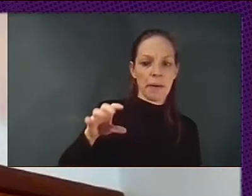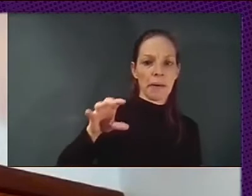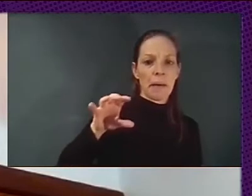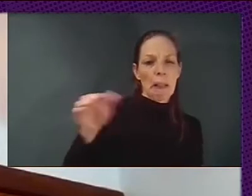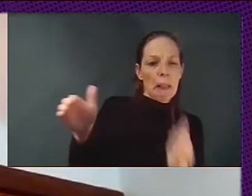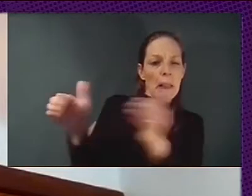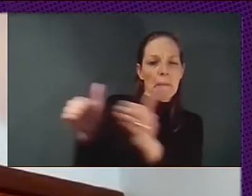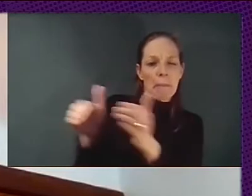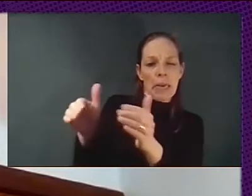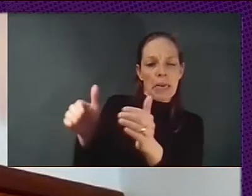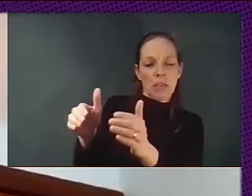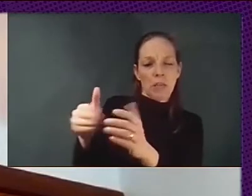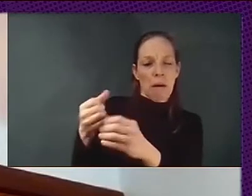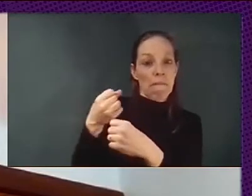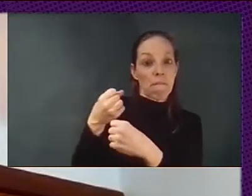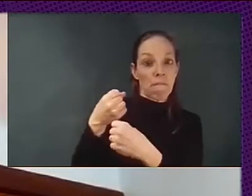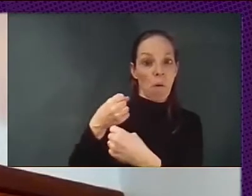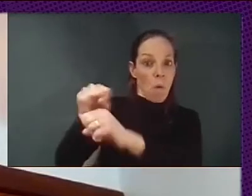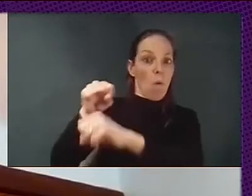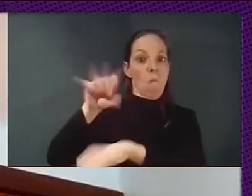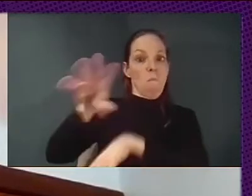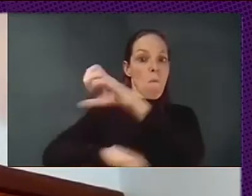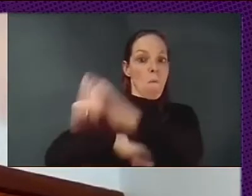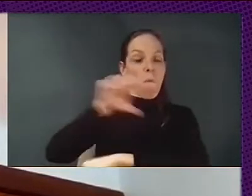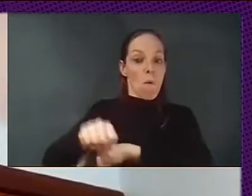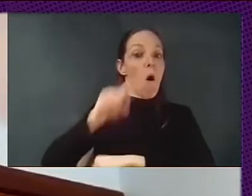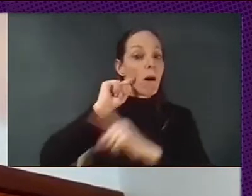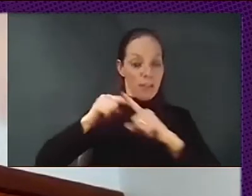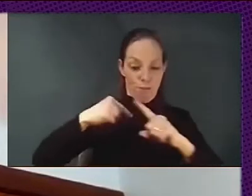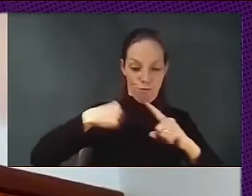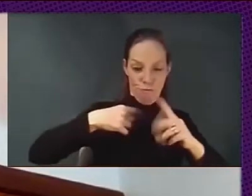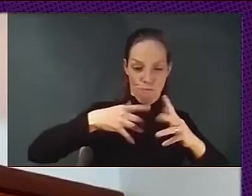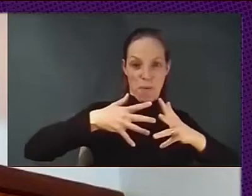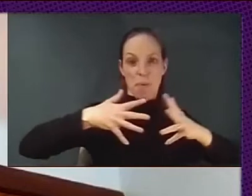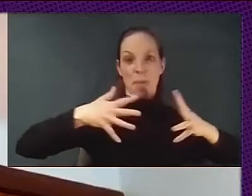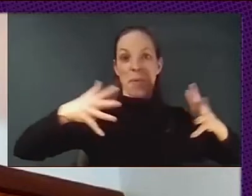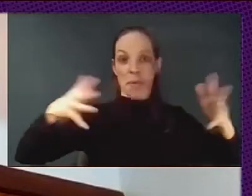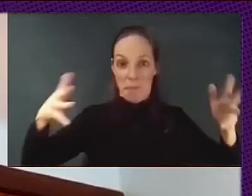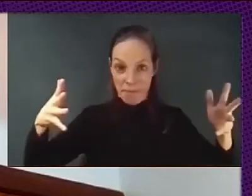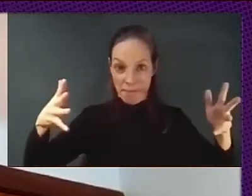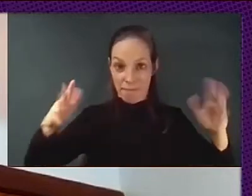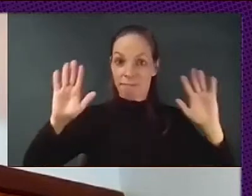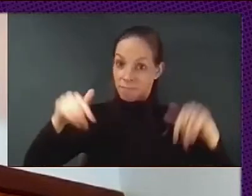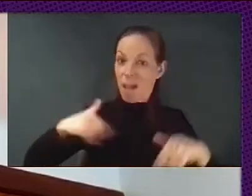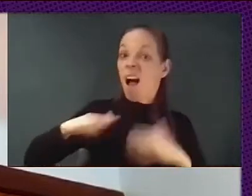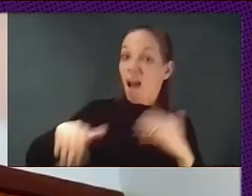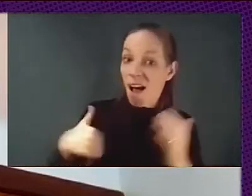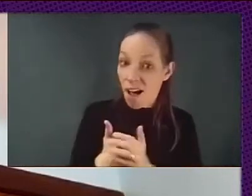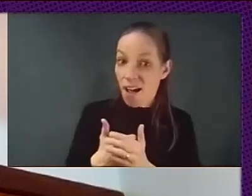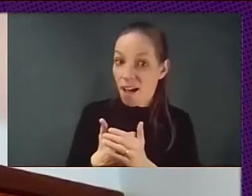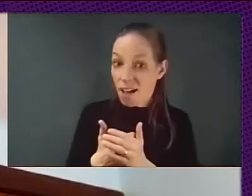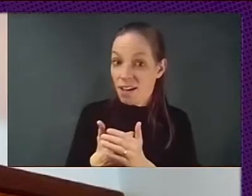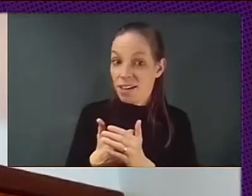pump ads to people and or to charge users when users don't have any ability to pay. Now, if you look at a situation like